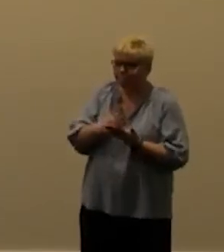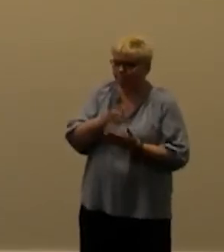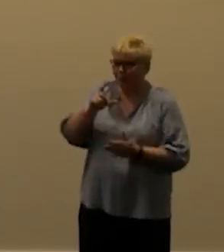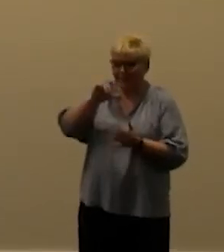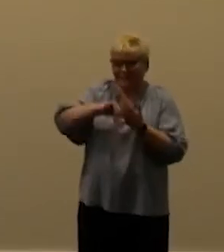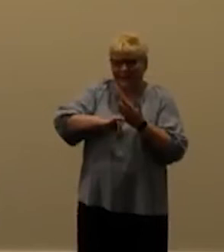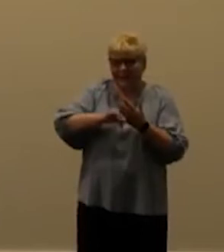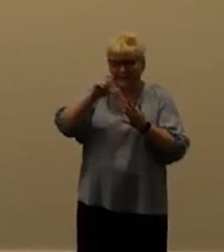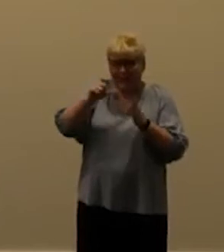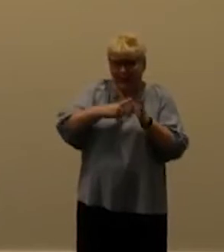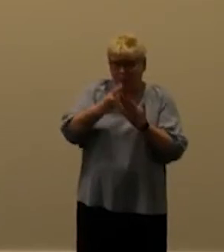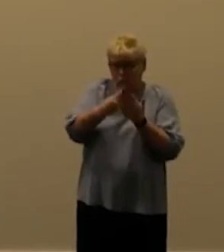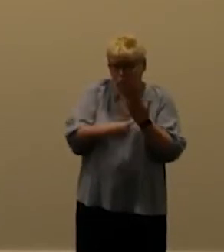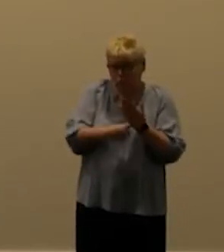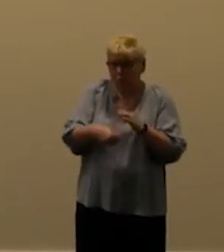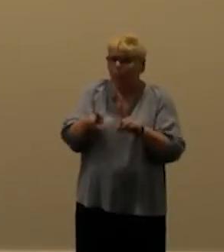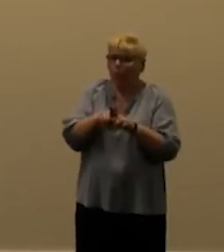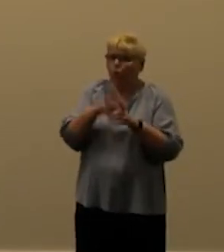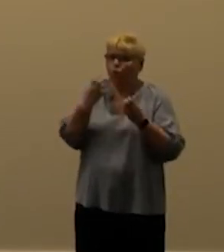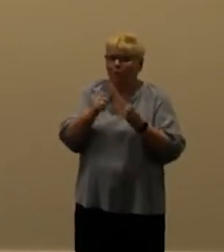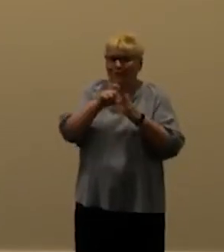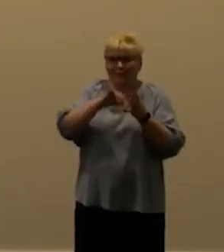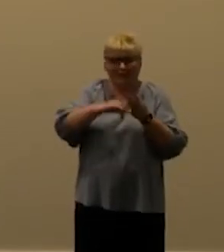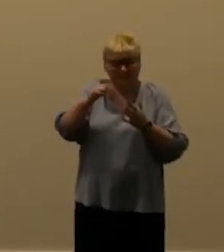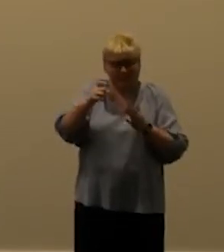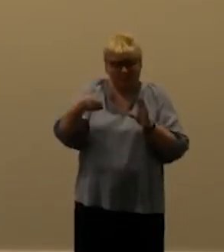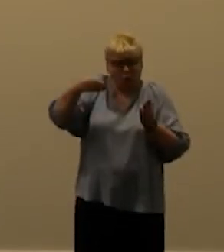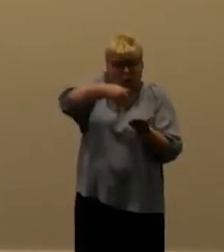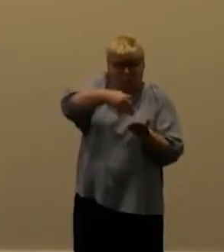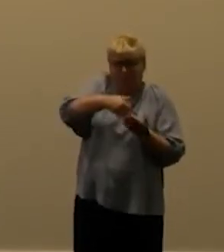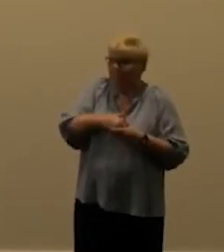rules, but also to add to that, you've got that DSC config on top of it.